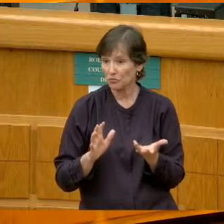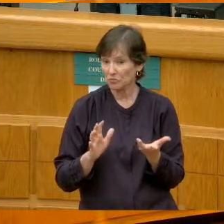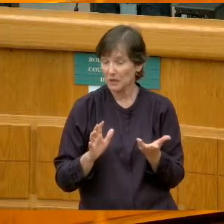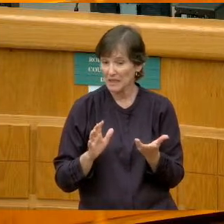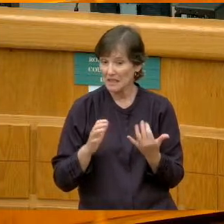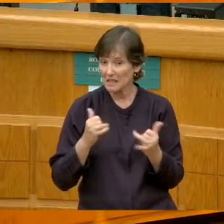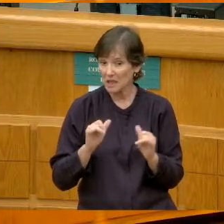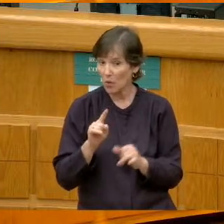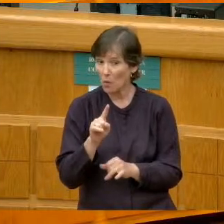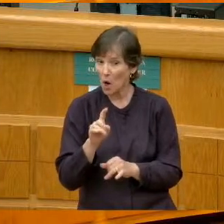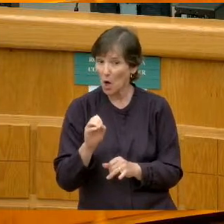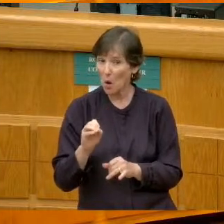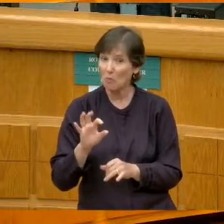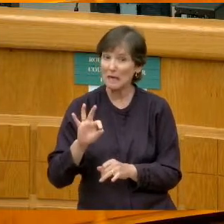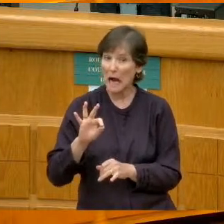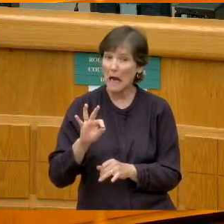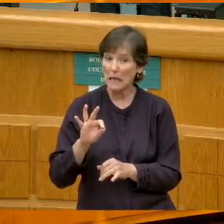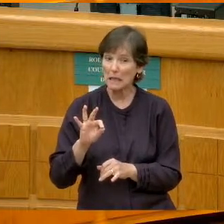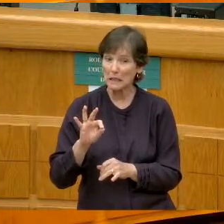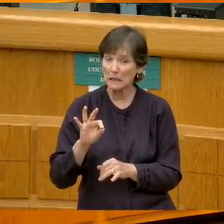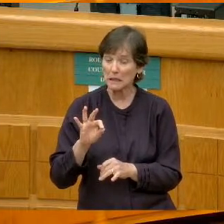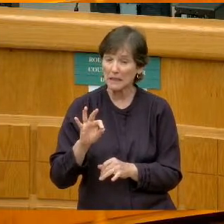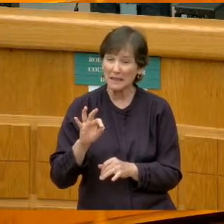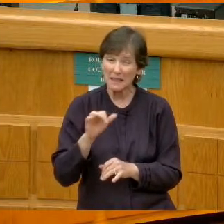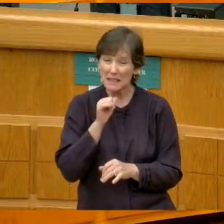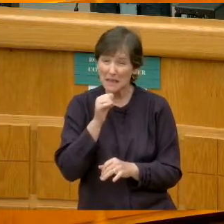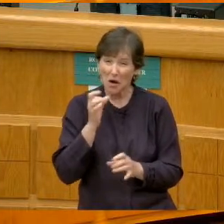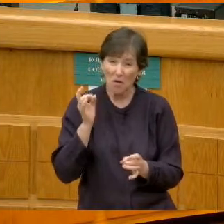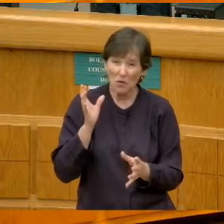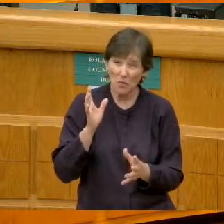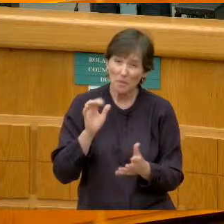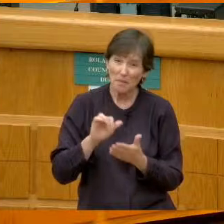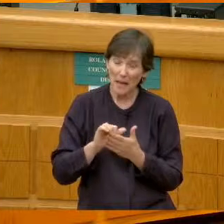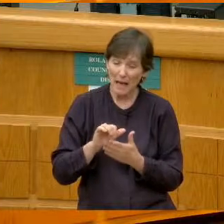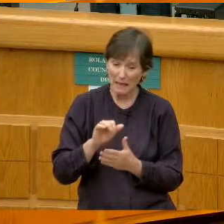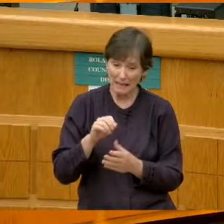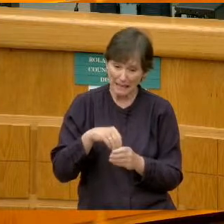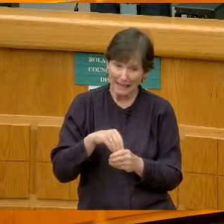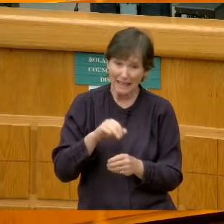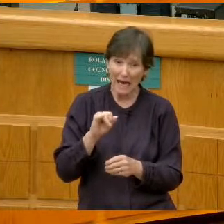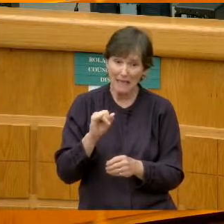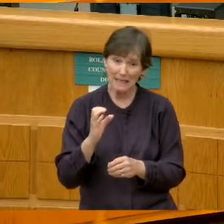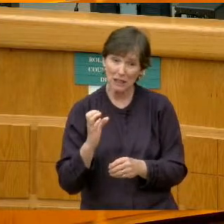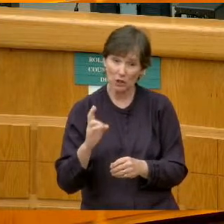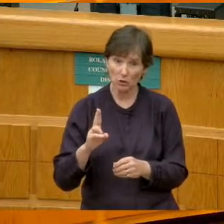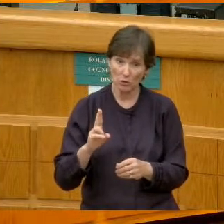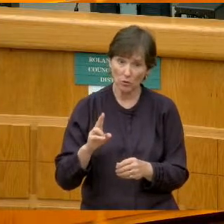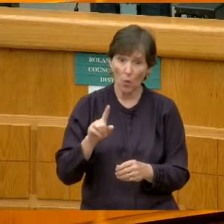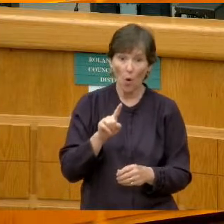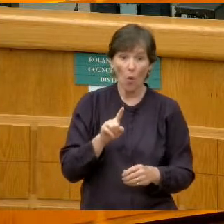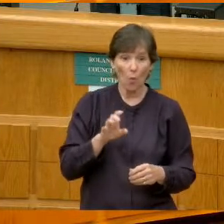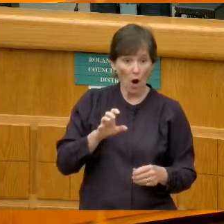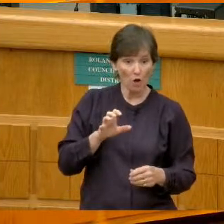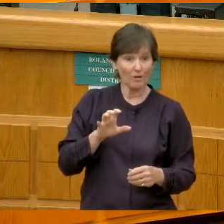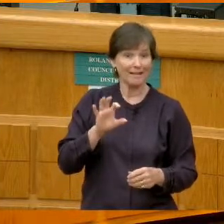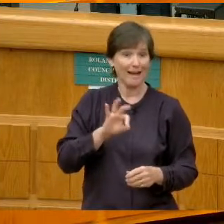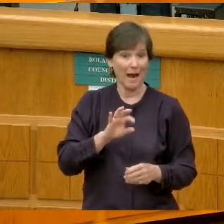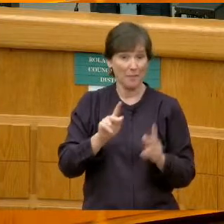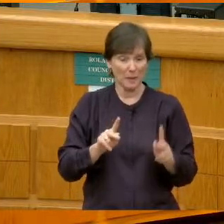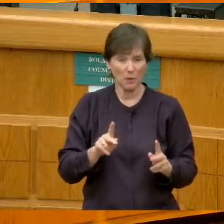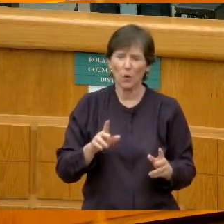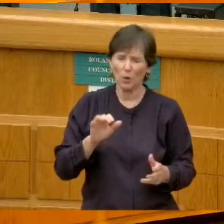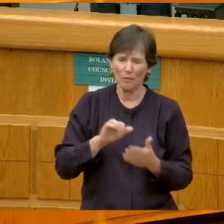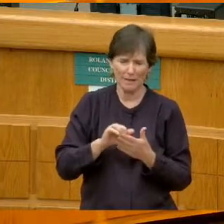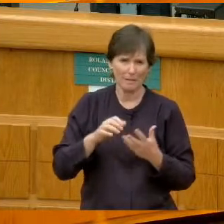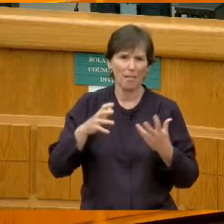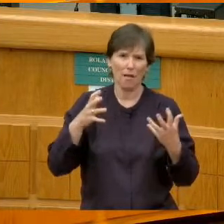still 109 in ICU is a big number, and it's a strain on capacity. 3 more in ICU